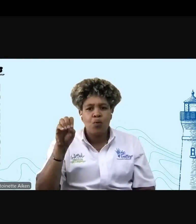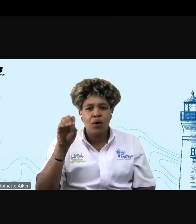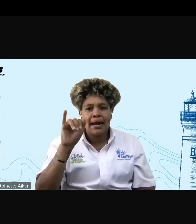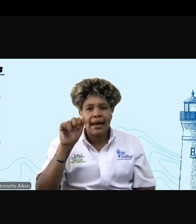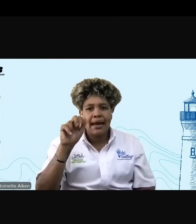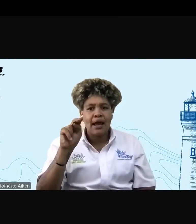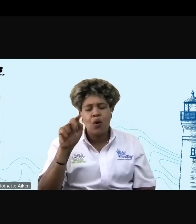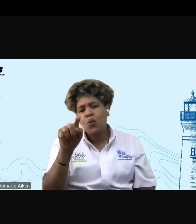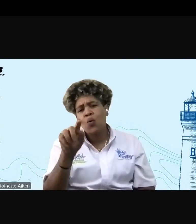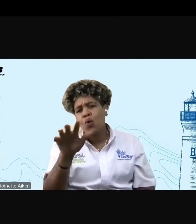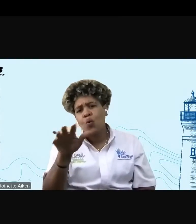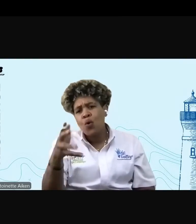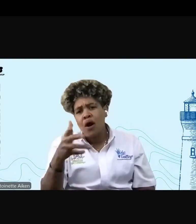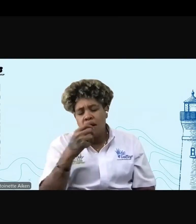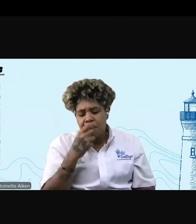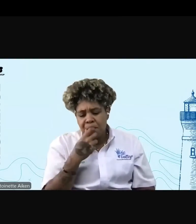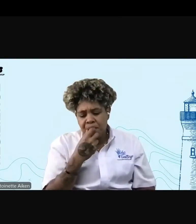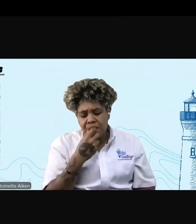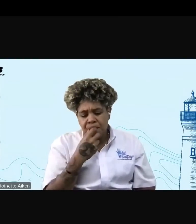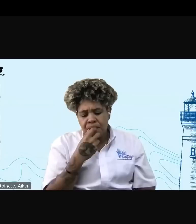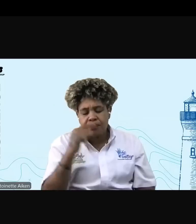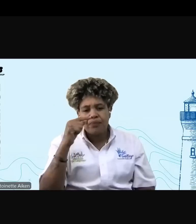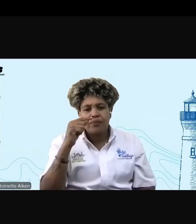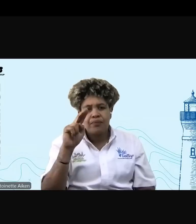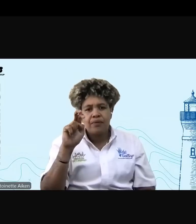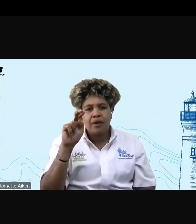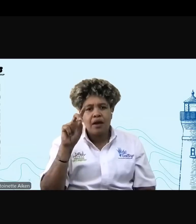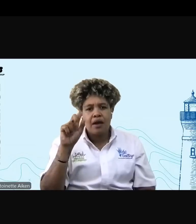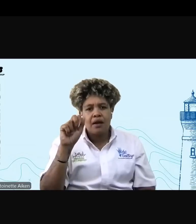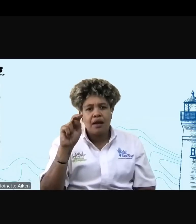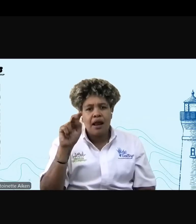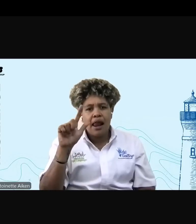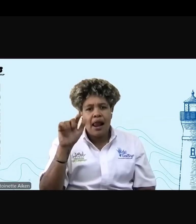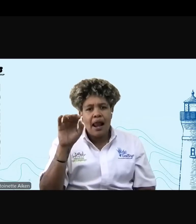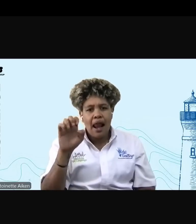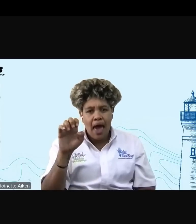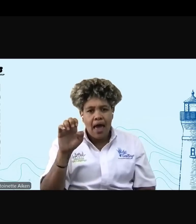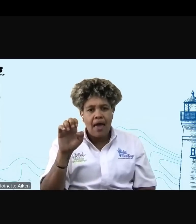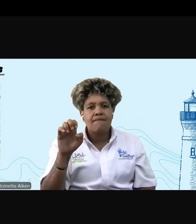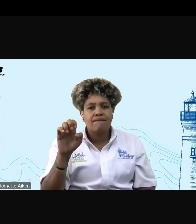Ian, the question is this: have Guardian Life Limited